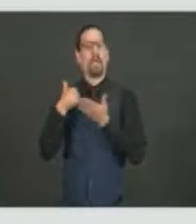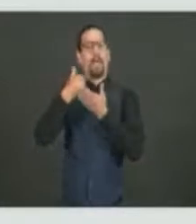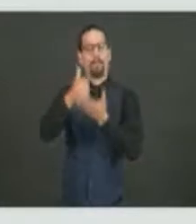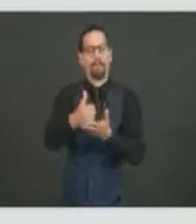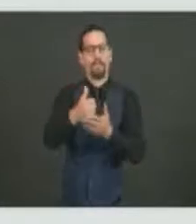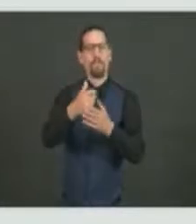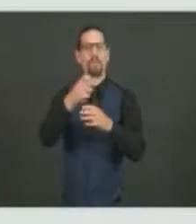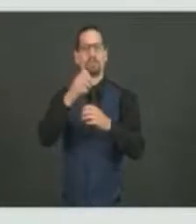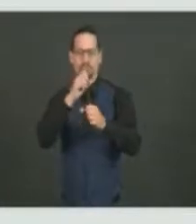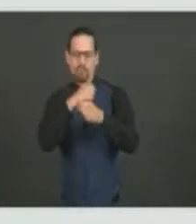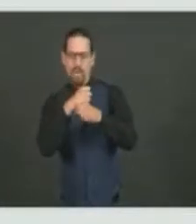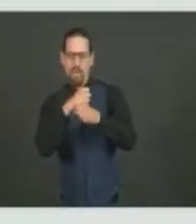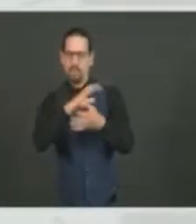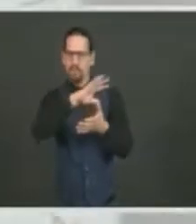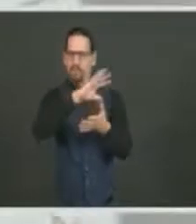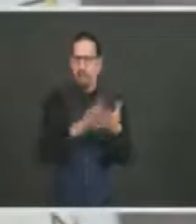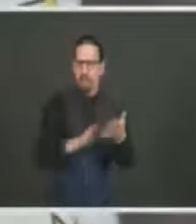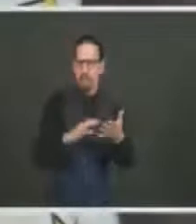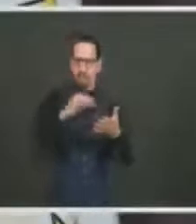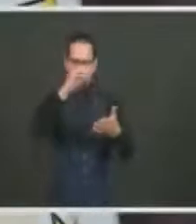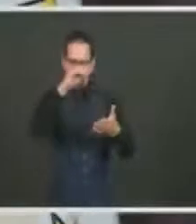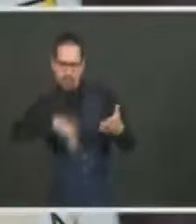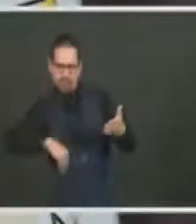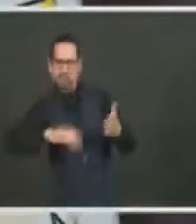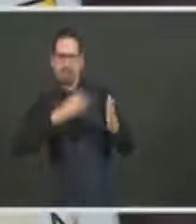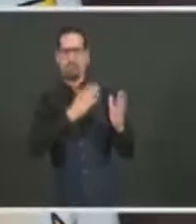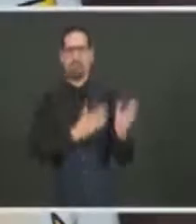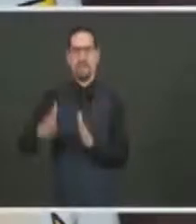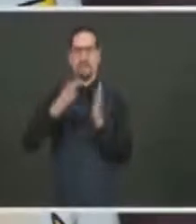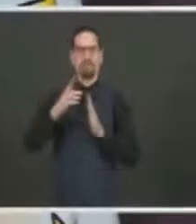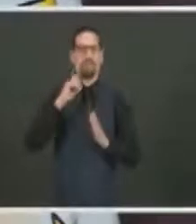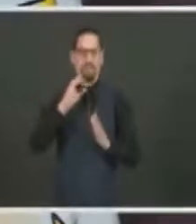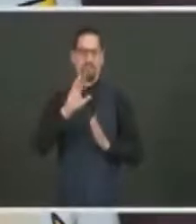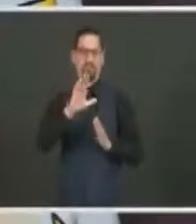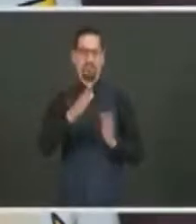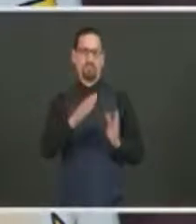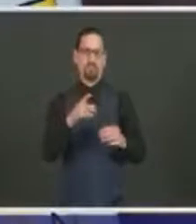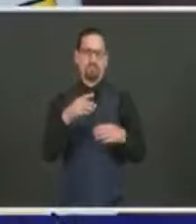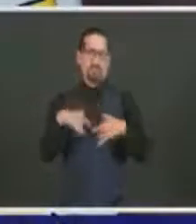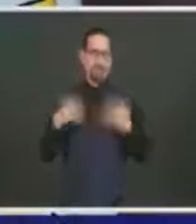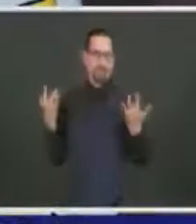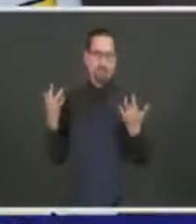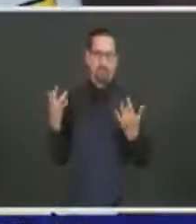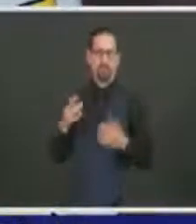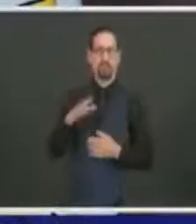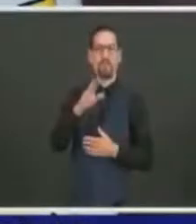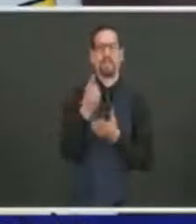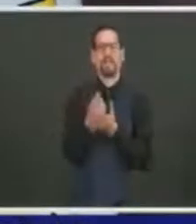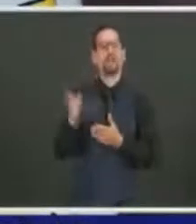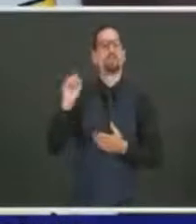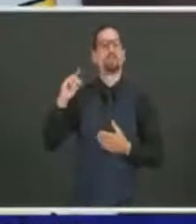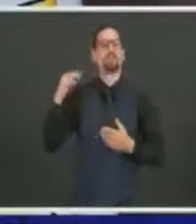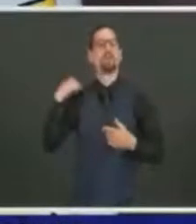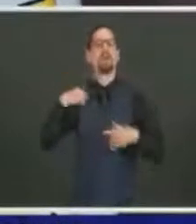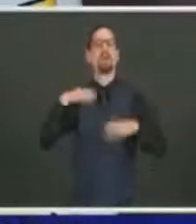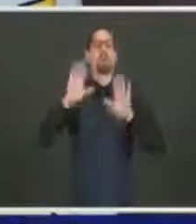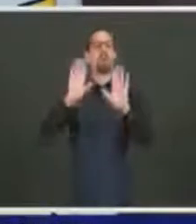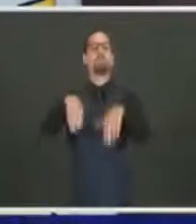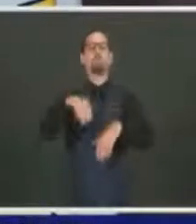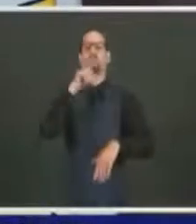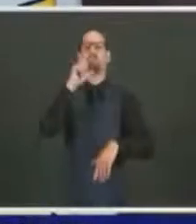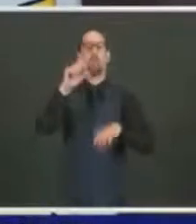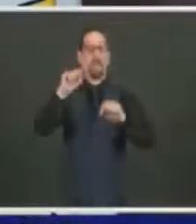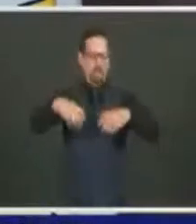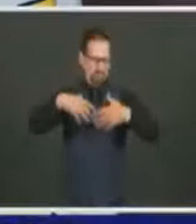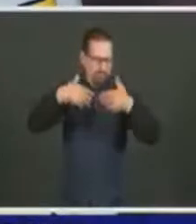I want to be very clear about this. This is different than what I said a week ago. A week ago, we said you could have outdoor events